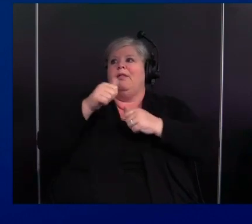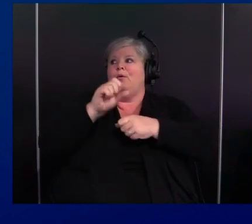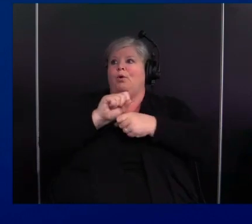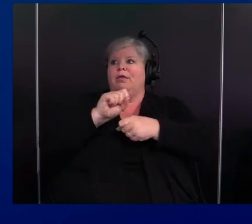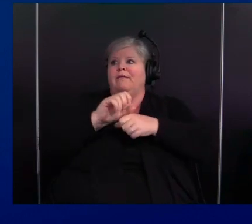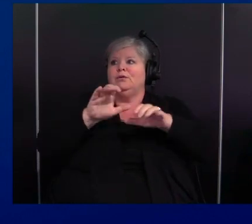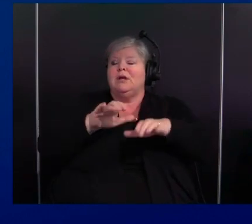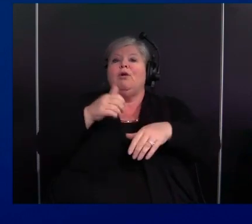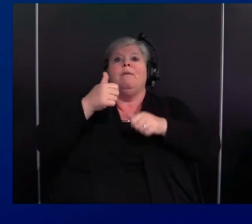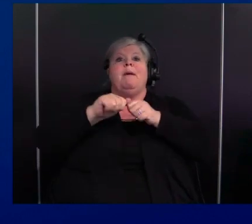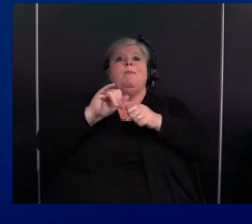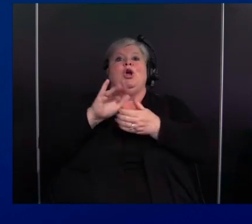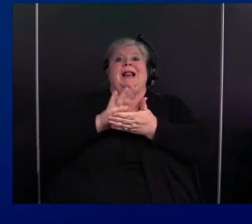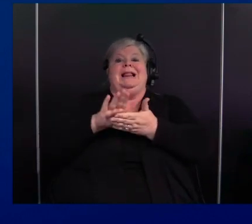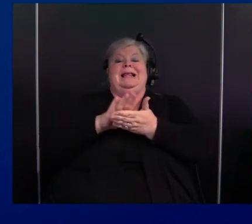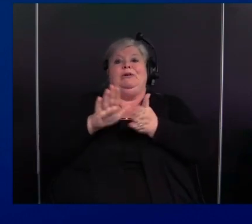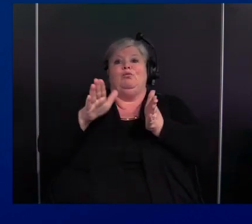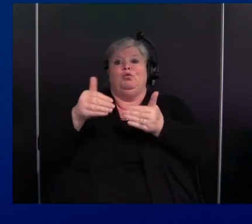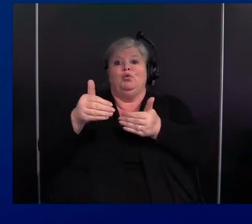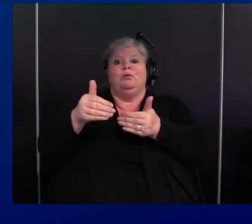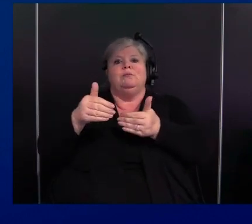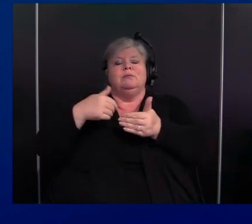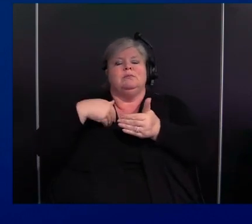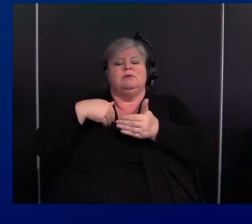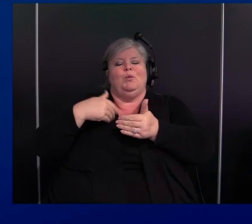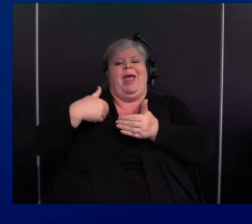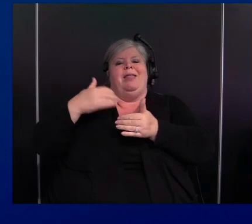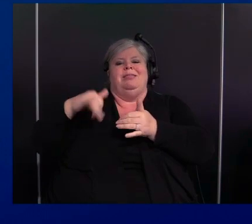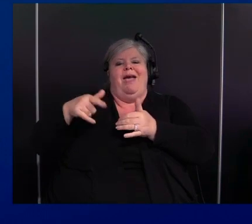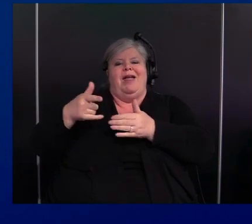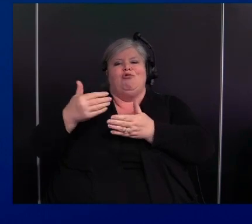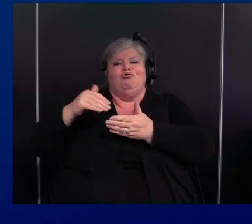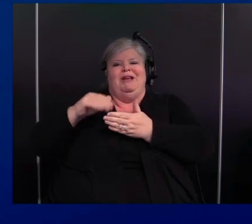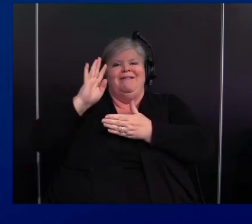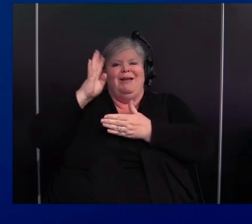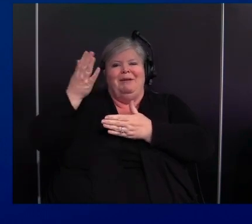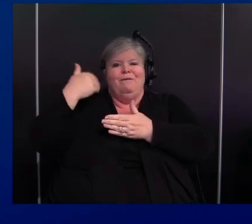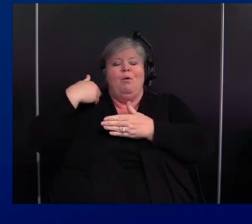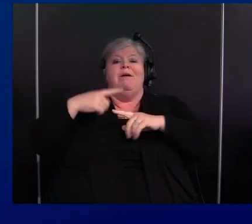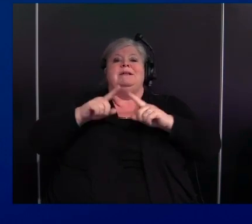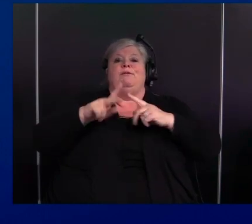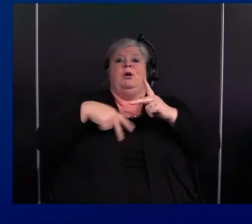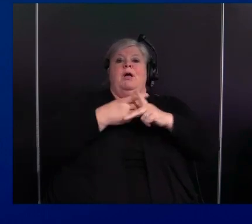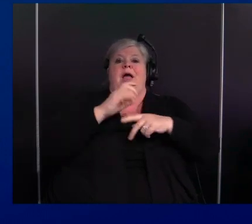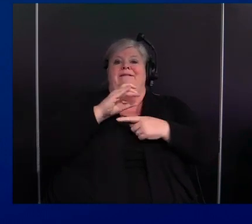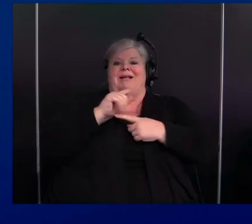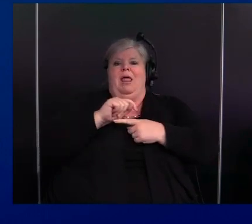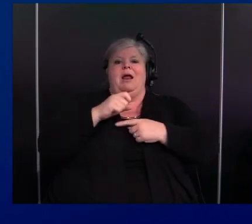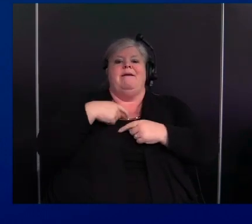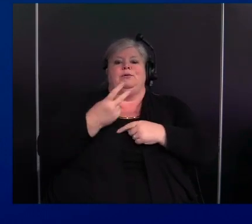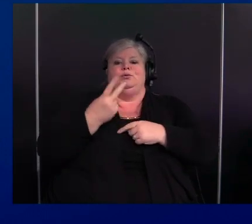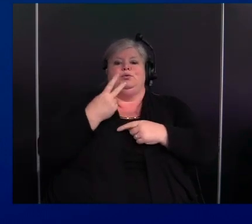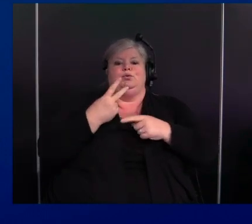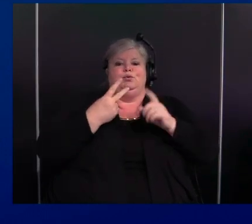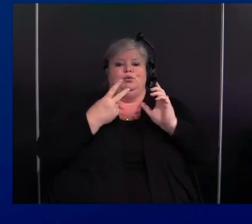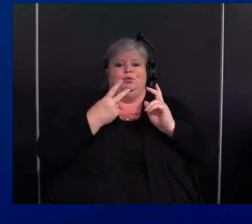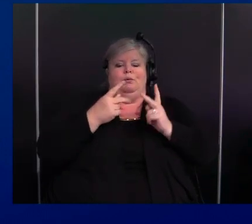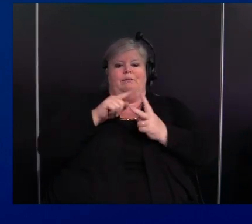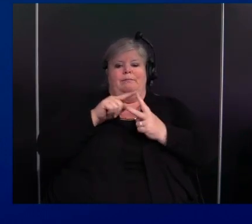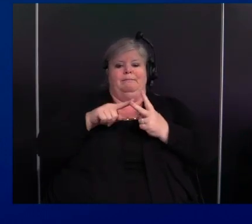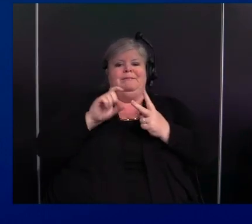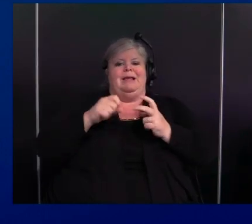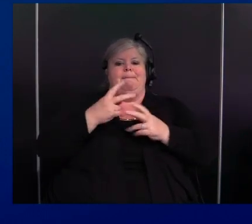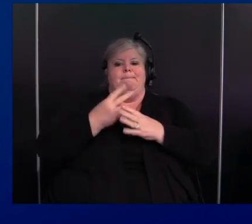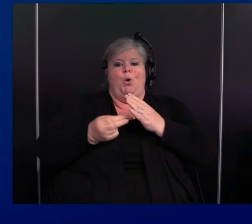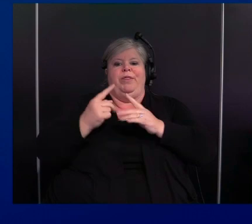the clean rooms launch that we had at reInvent? Absolutely. So we had a different type of client there where 2 entities can both encrypt their